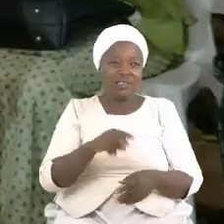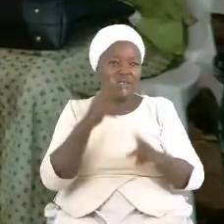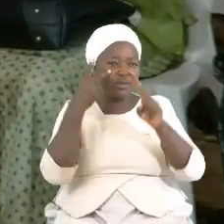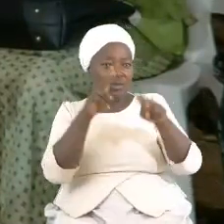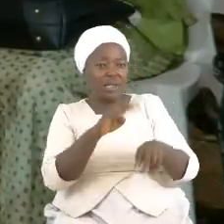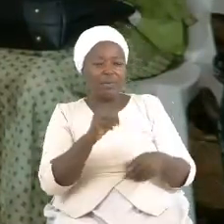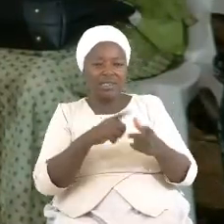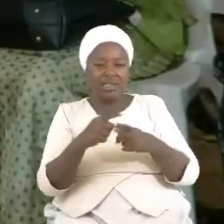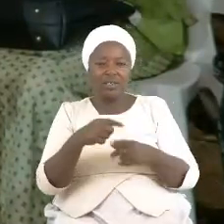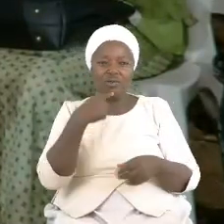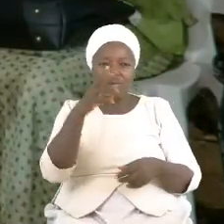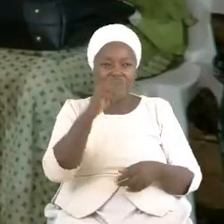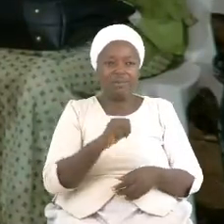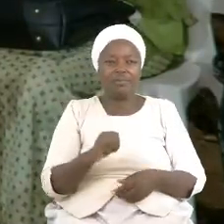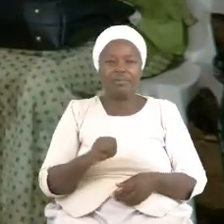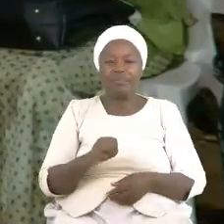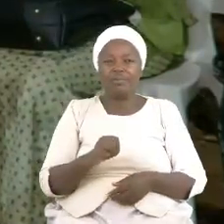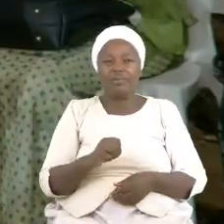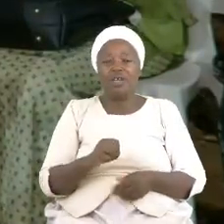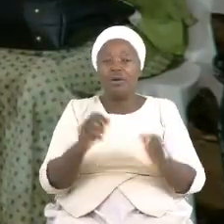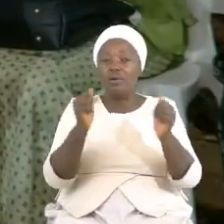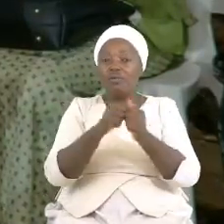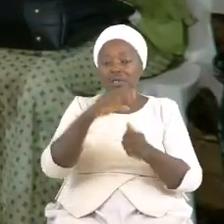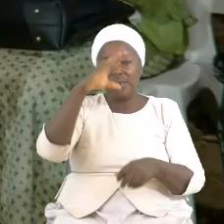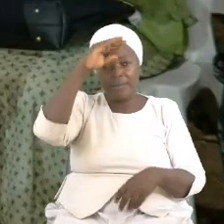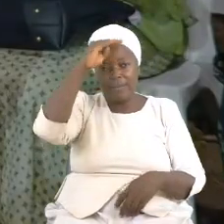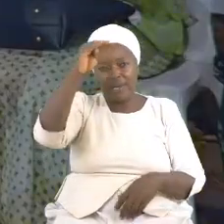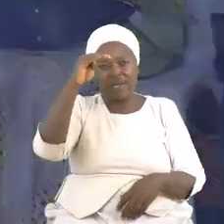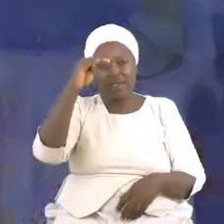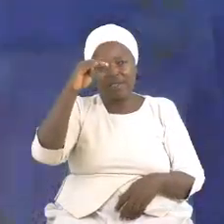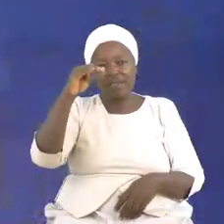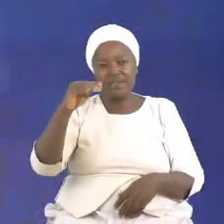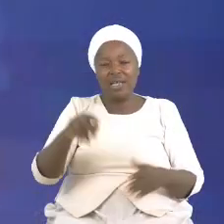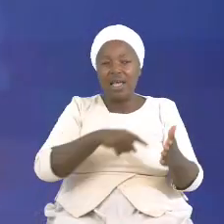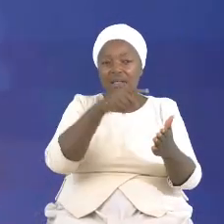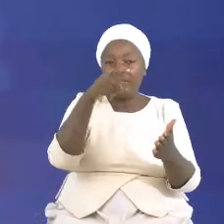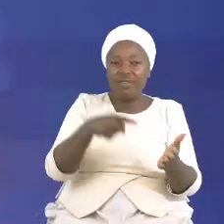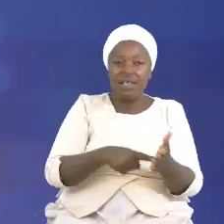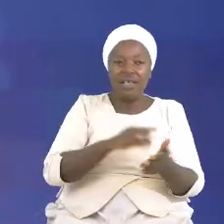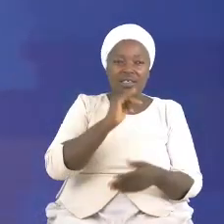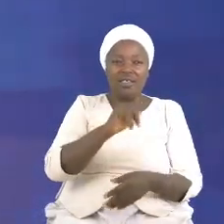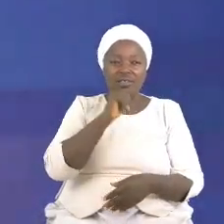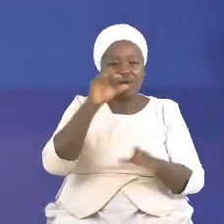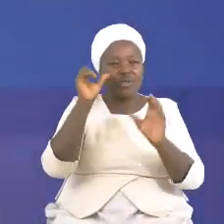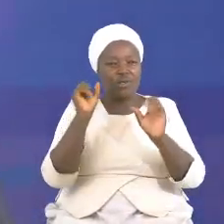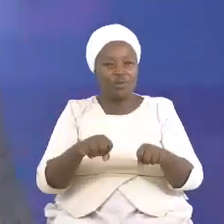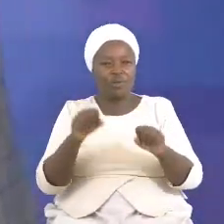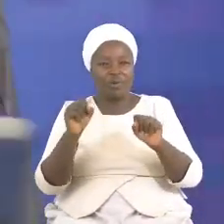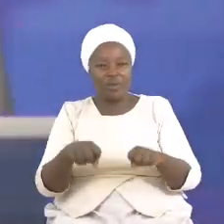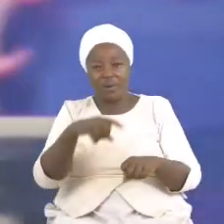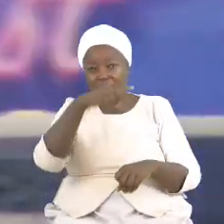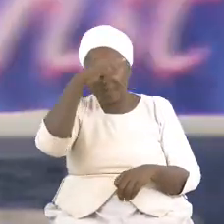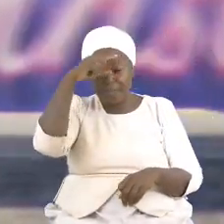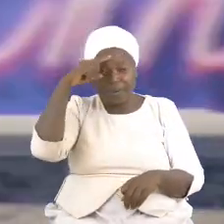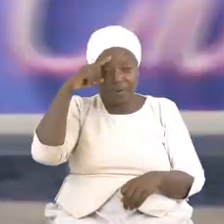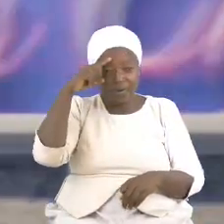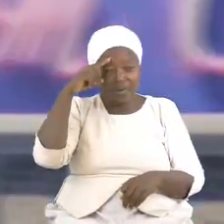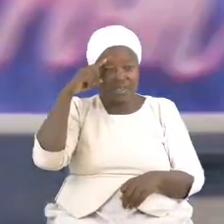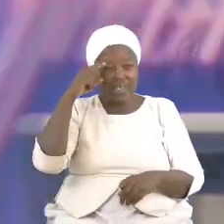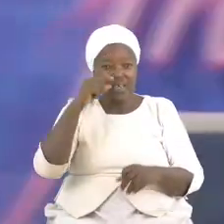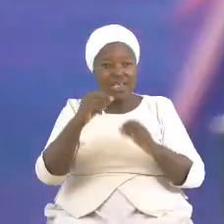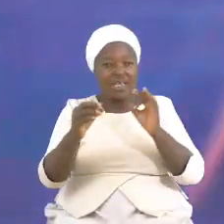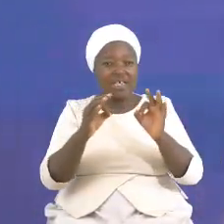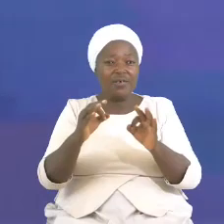unto them, "With men, this is impossible." Because they will not give